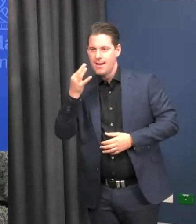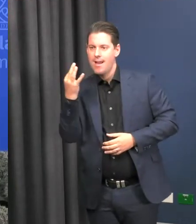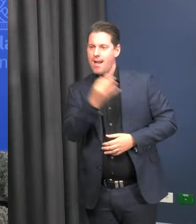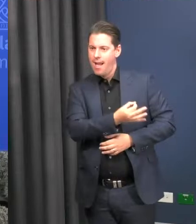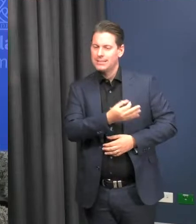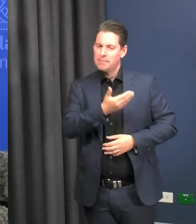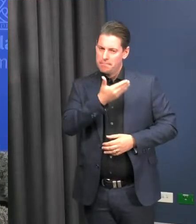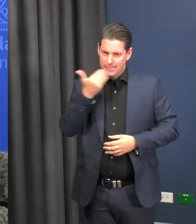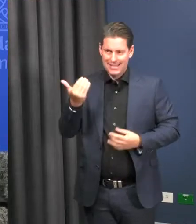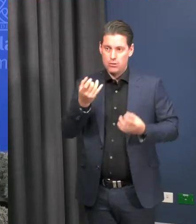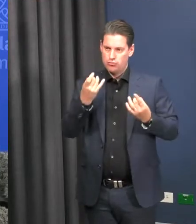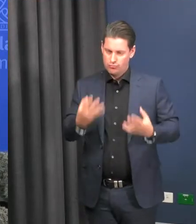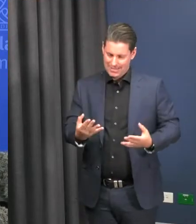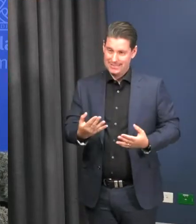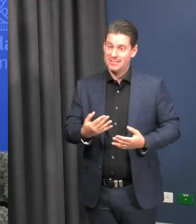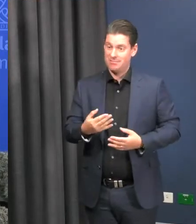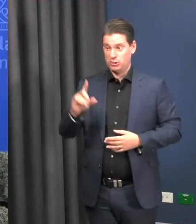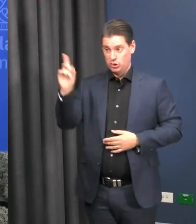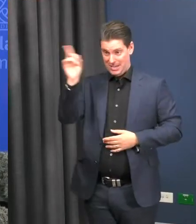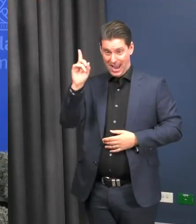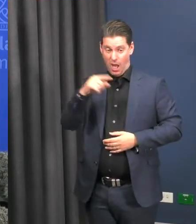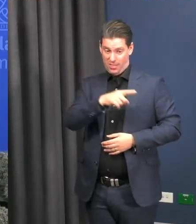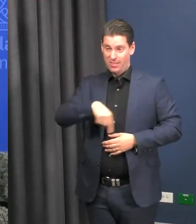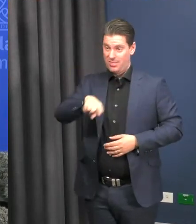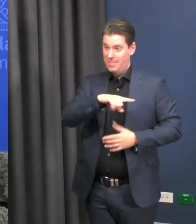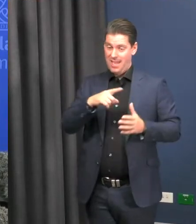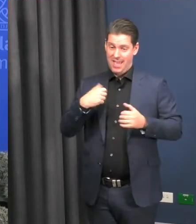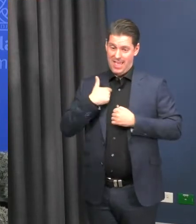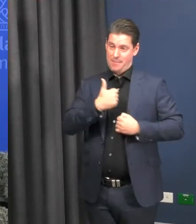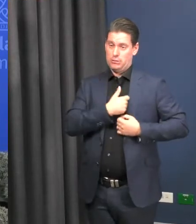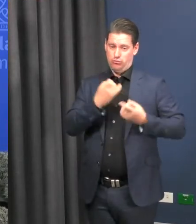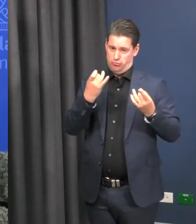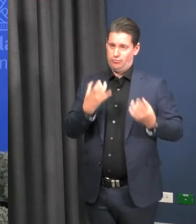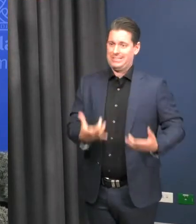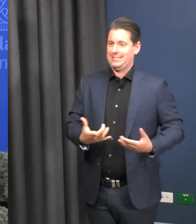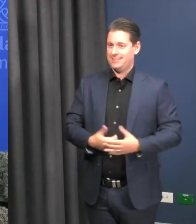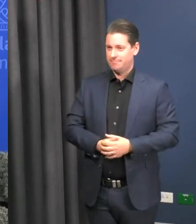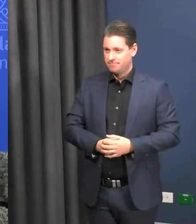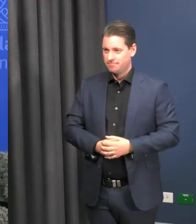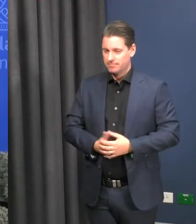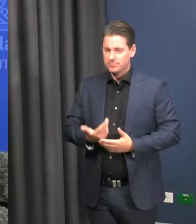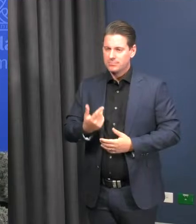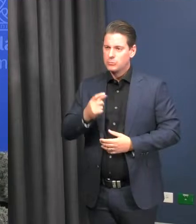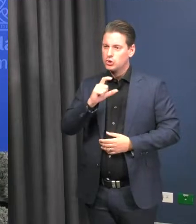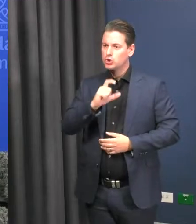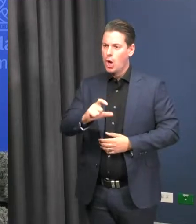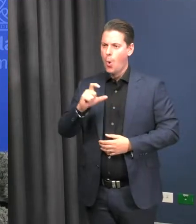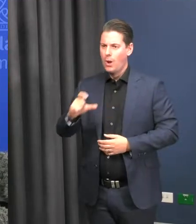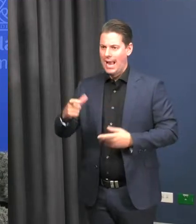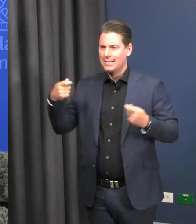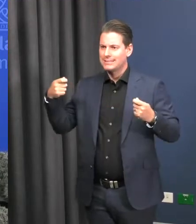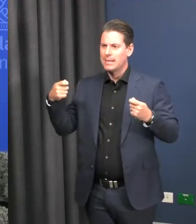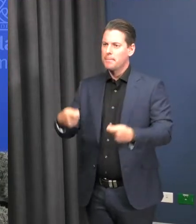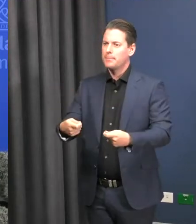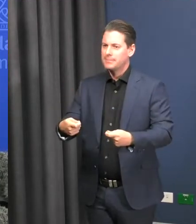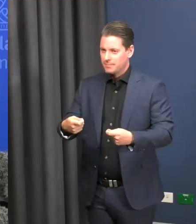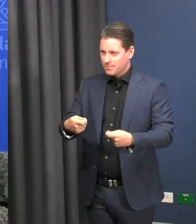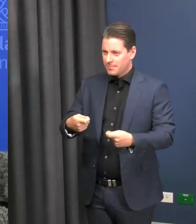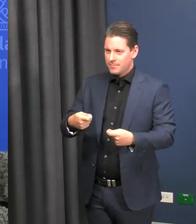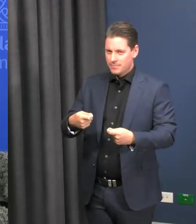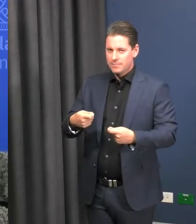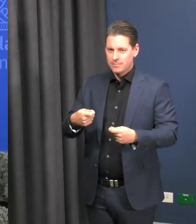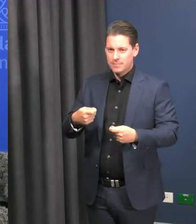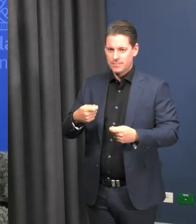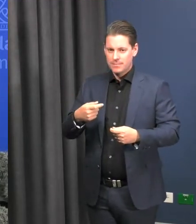is now engaged as of right now. The childcare subsidy issue,